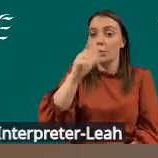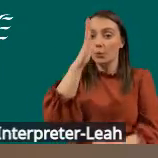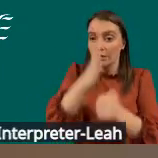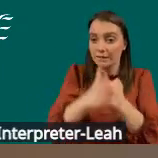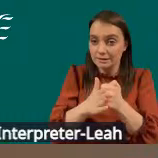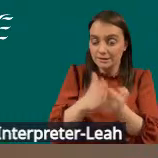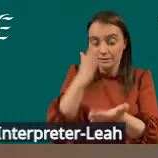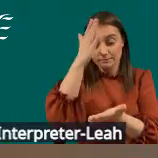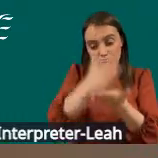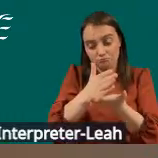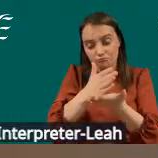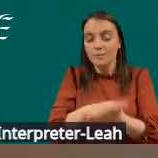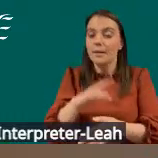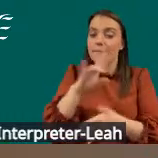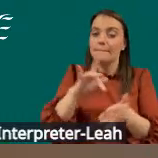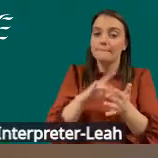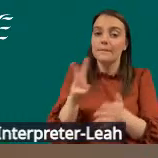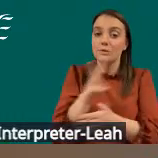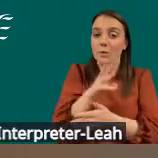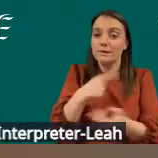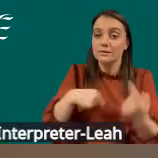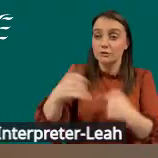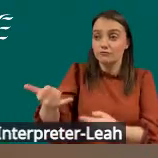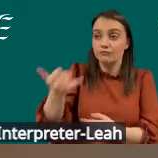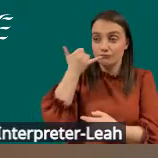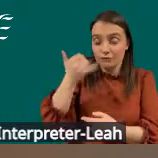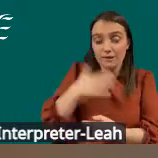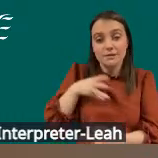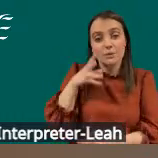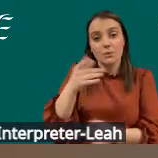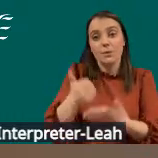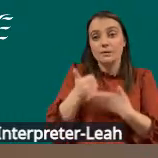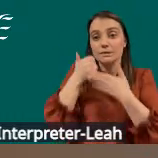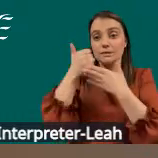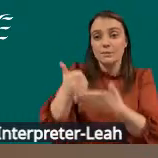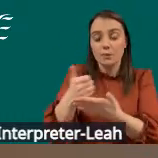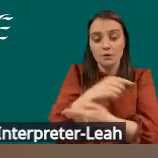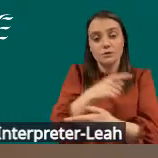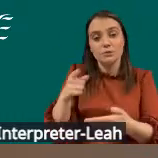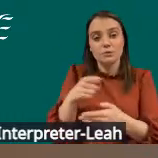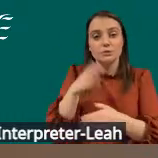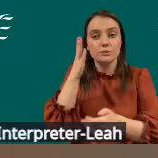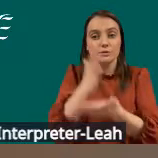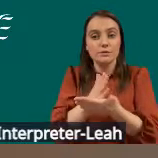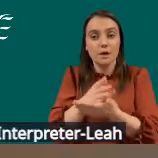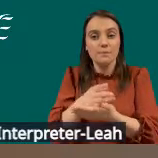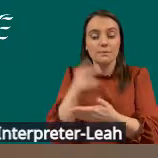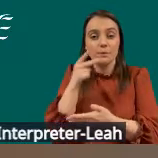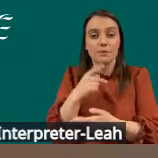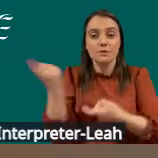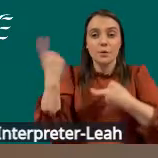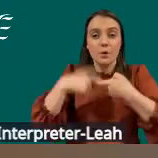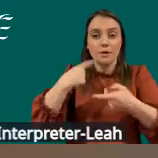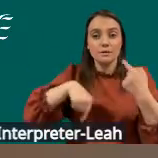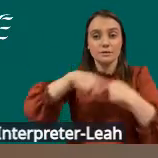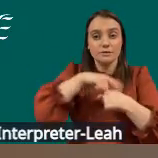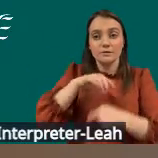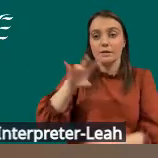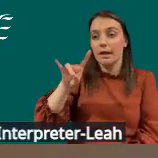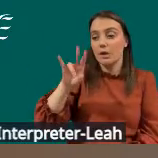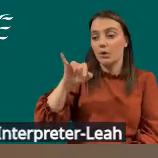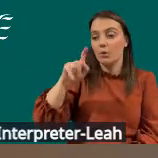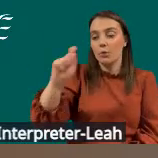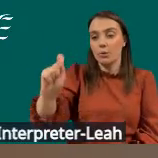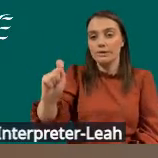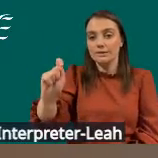talk to us, and we can support you as you want to stop smoking. So contact us at Quit Midwest. Oh, and